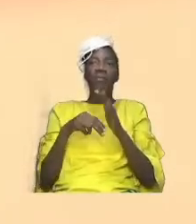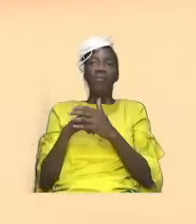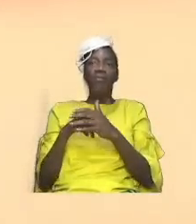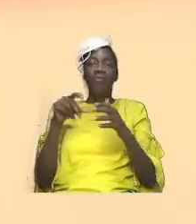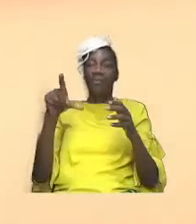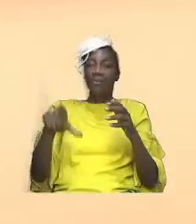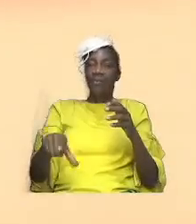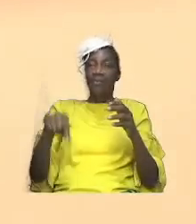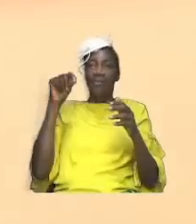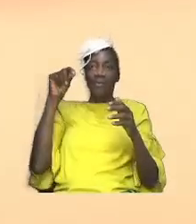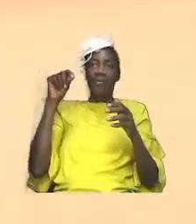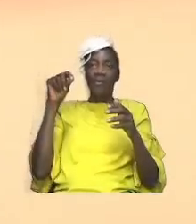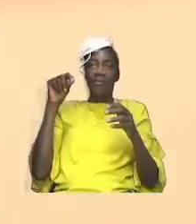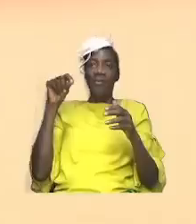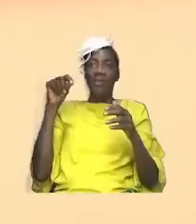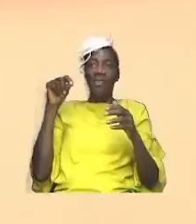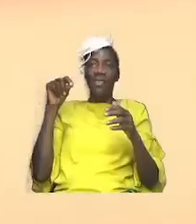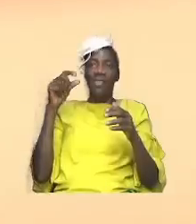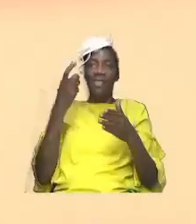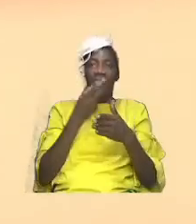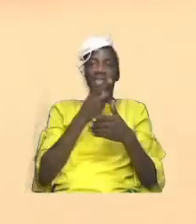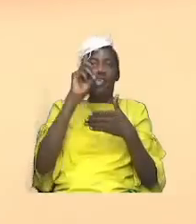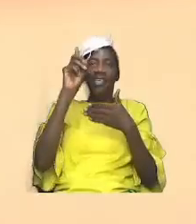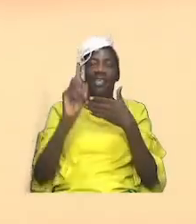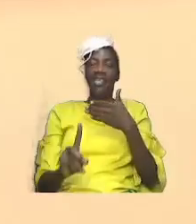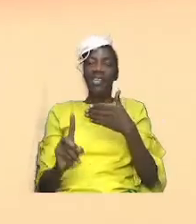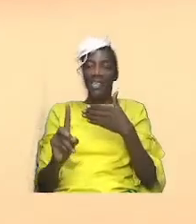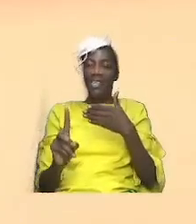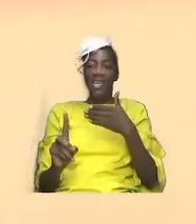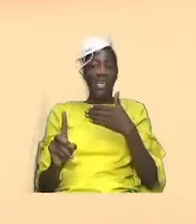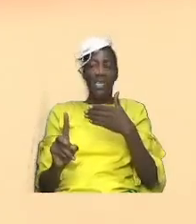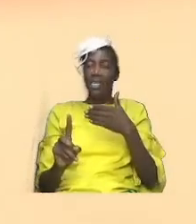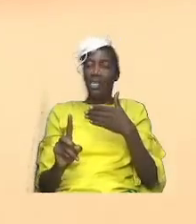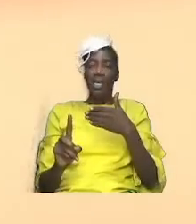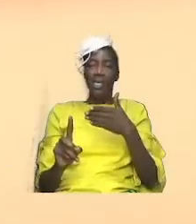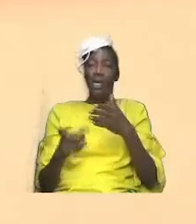they found out that he did not play according to the rules.